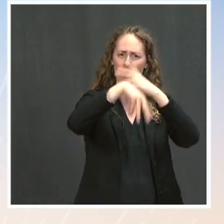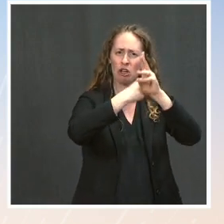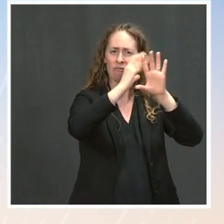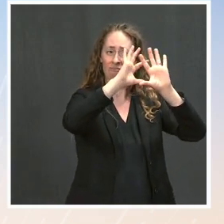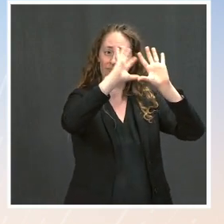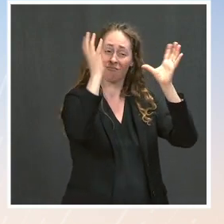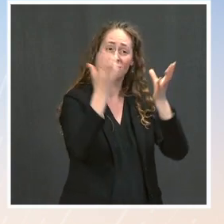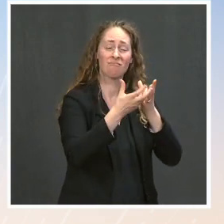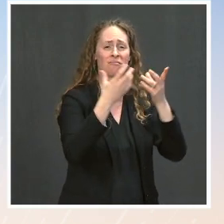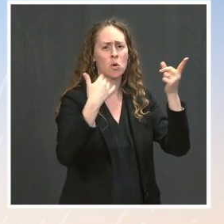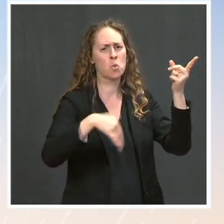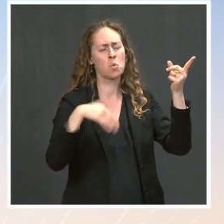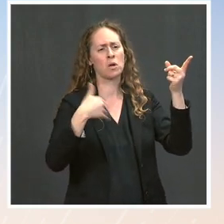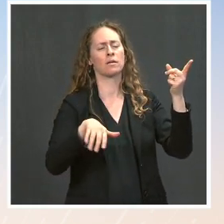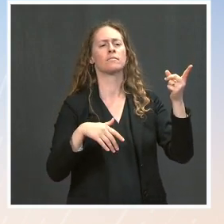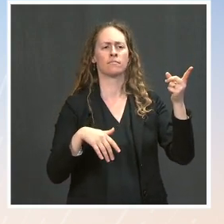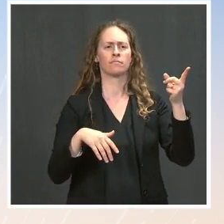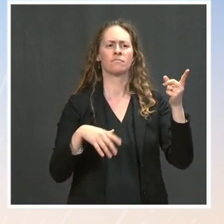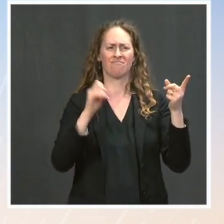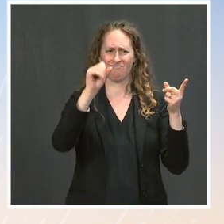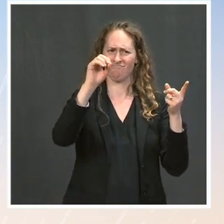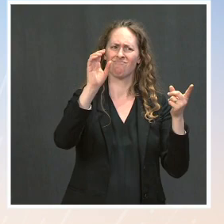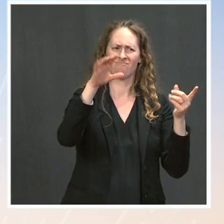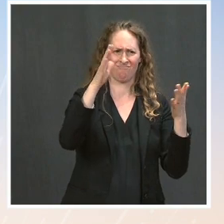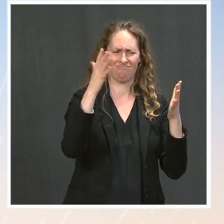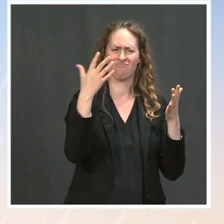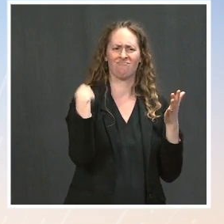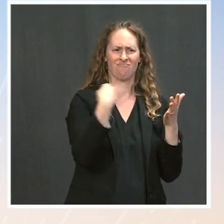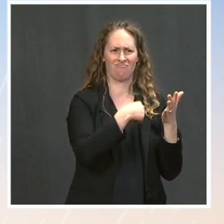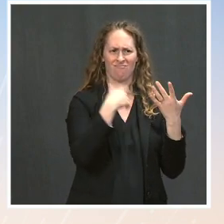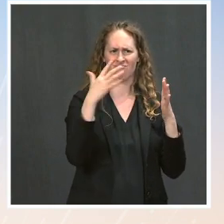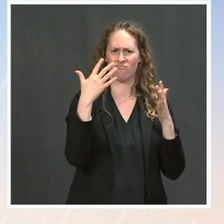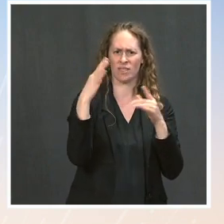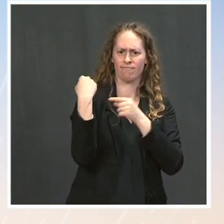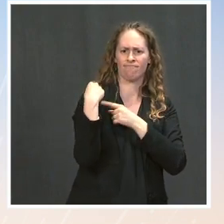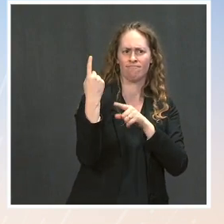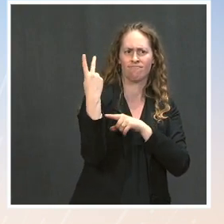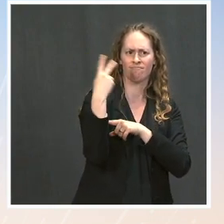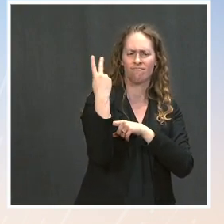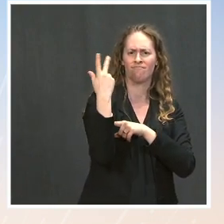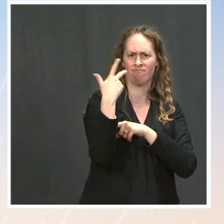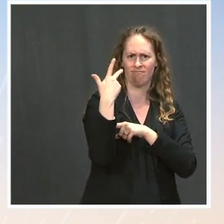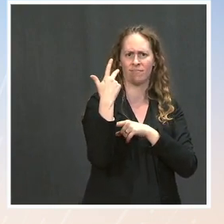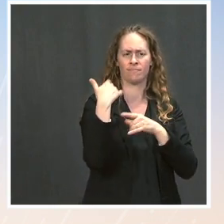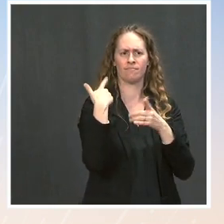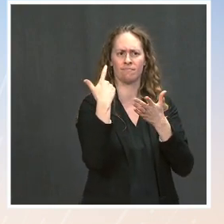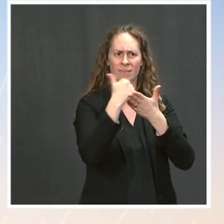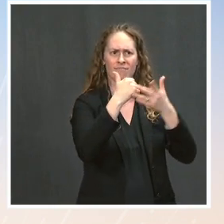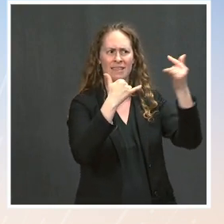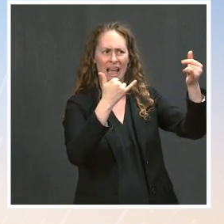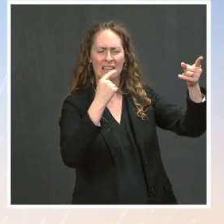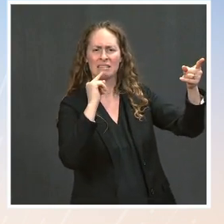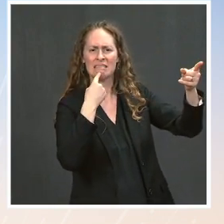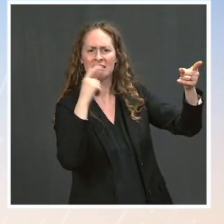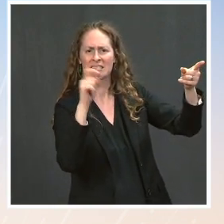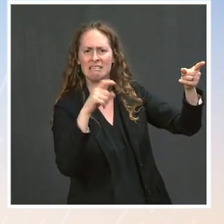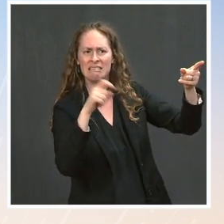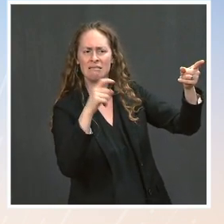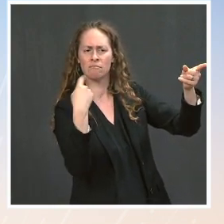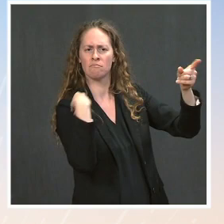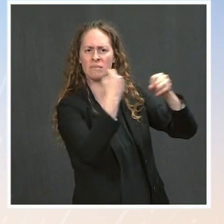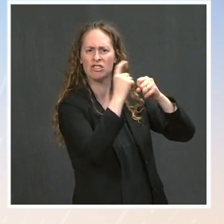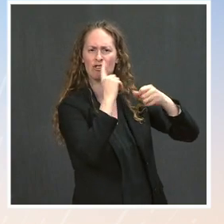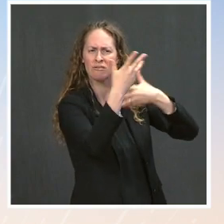obviously taken some significant steps over the last couple of days to address their immediate needs and been in close touch with them at every